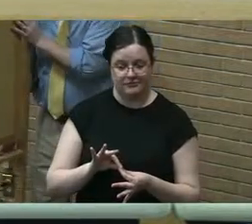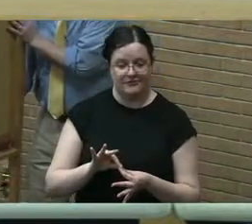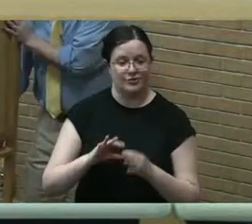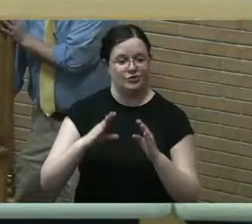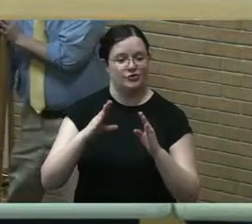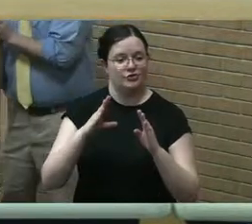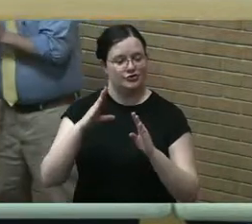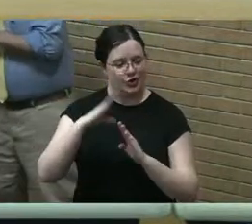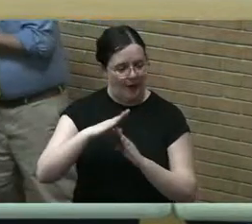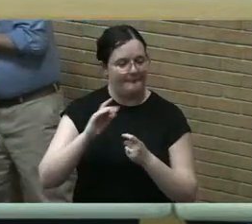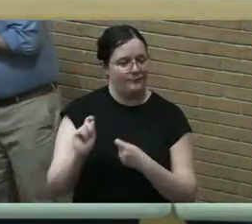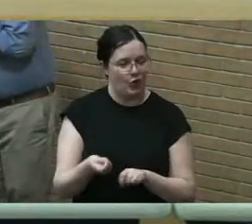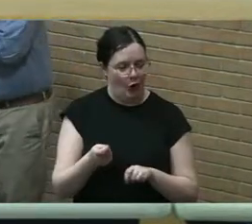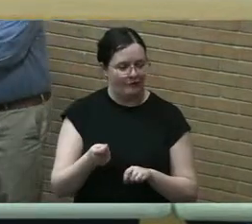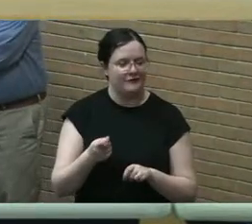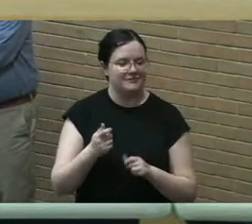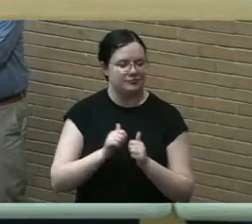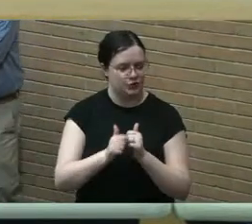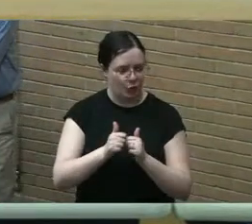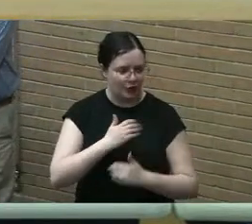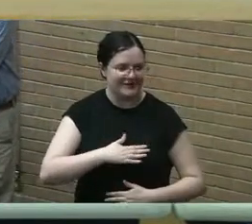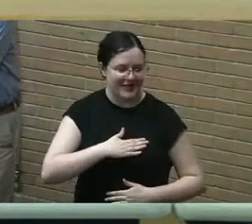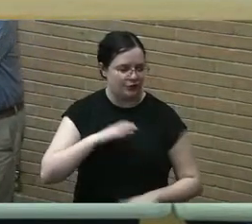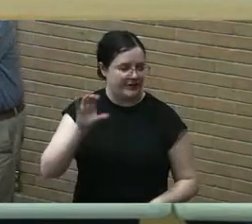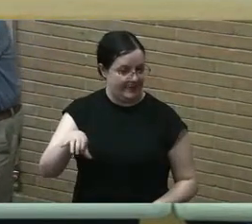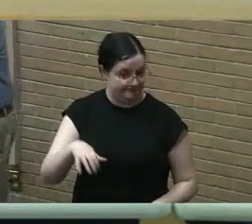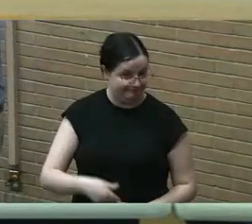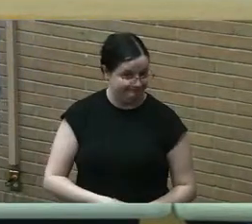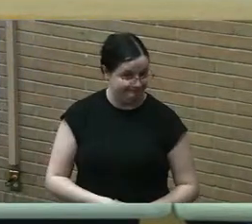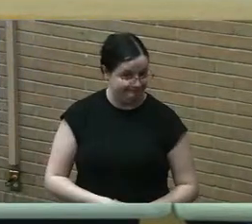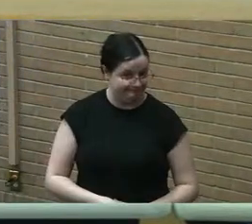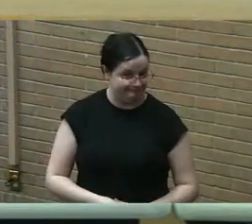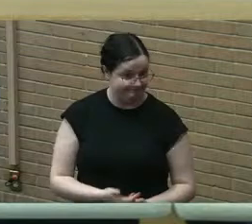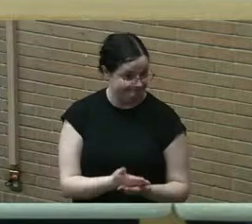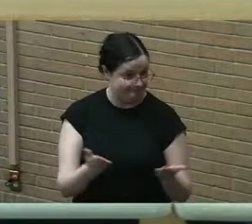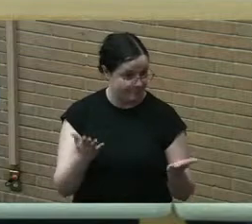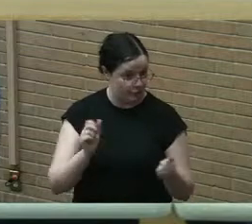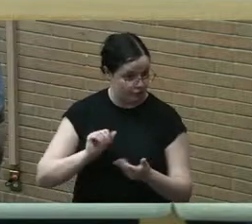Topgolf sports and entertainment facility?